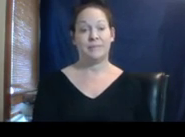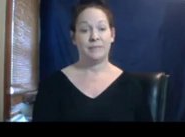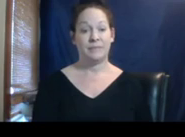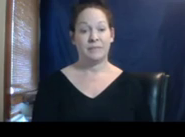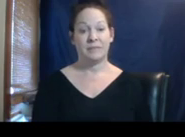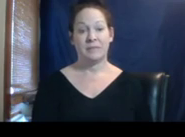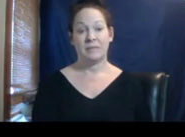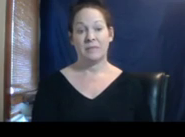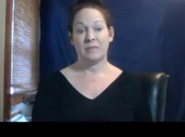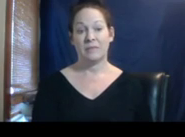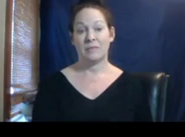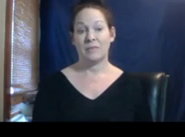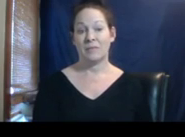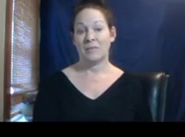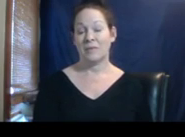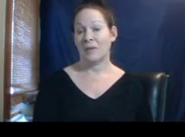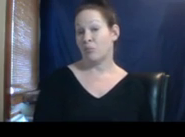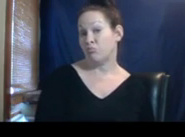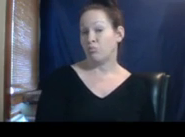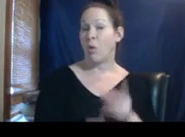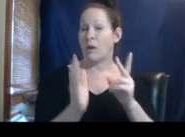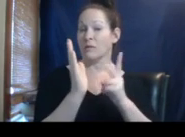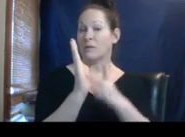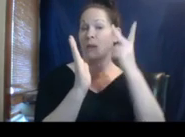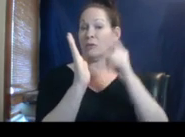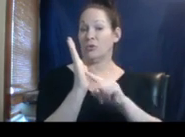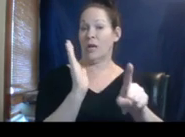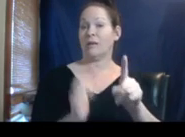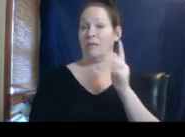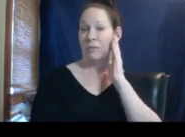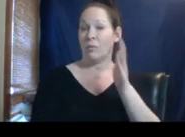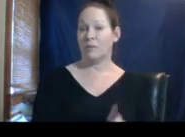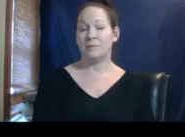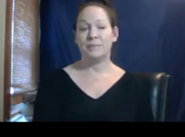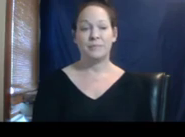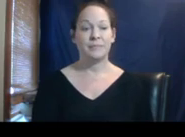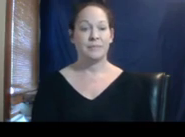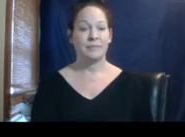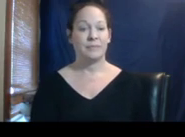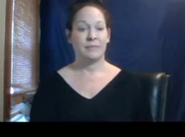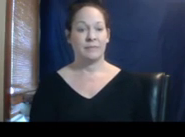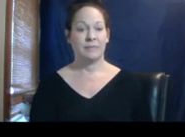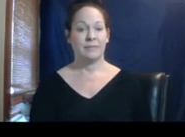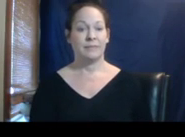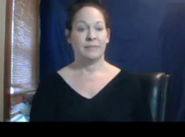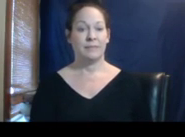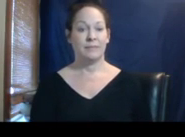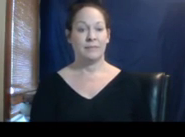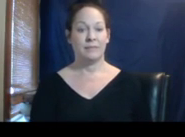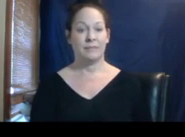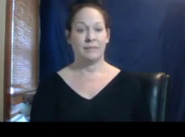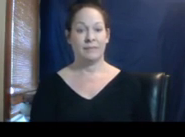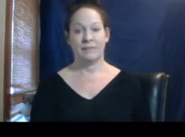Now I'm going to do the double check on this. I'm going to take x minus 3,